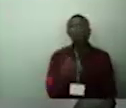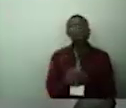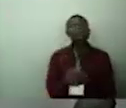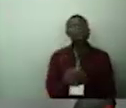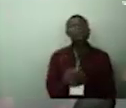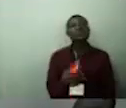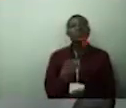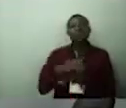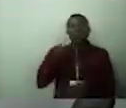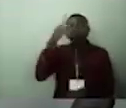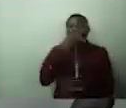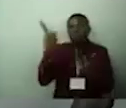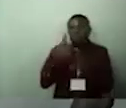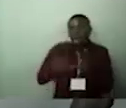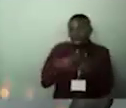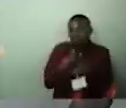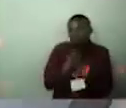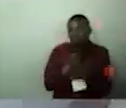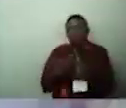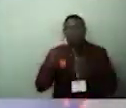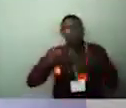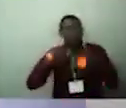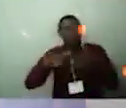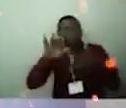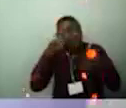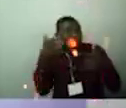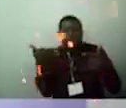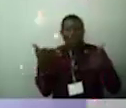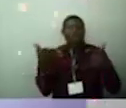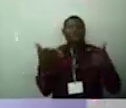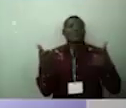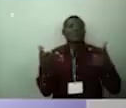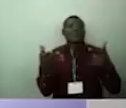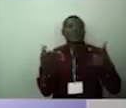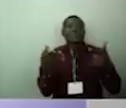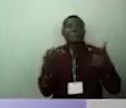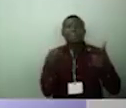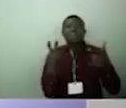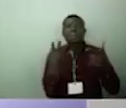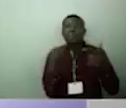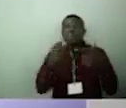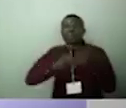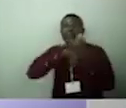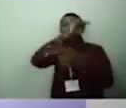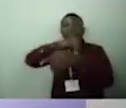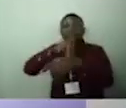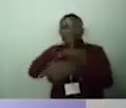It's a glorious place. The second one, number two, is that nations have a